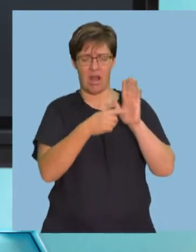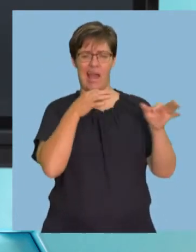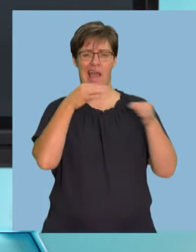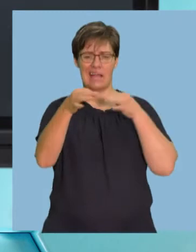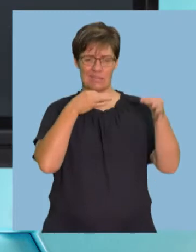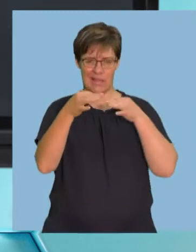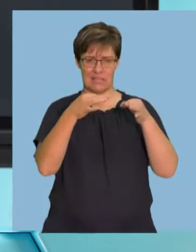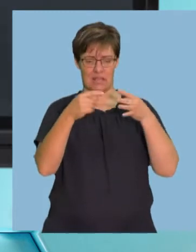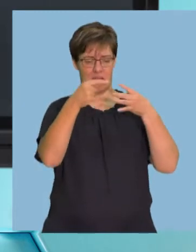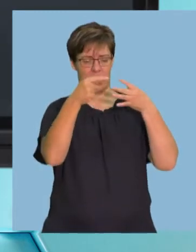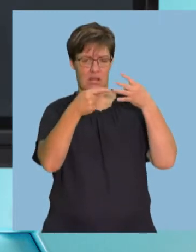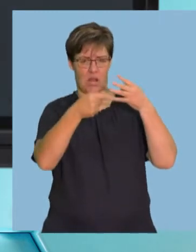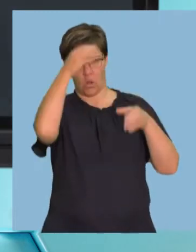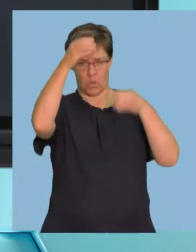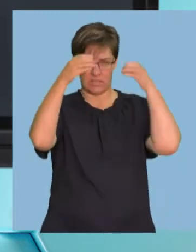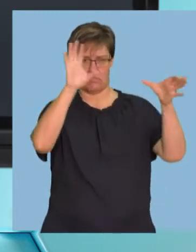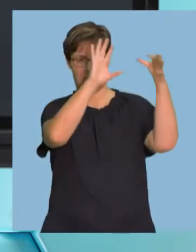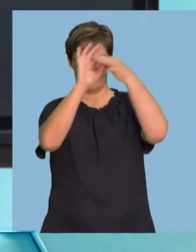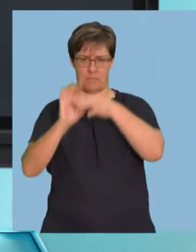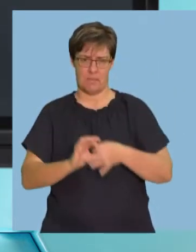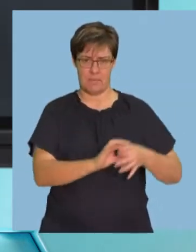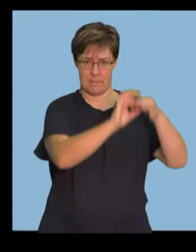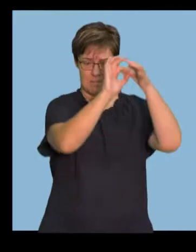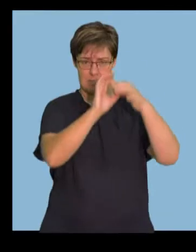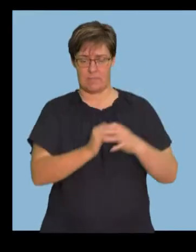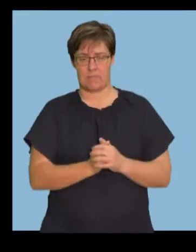the related concepts, in terms of the mind map, okay?